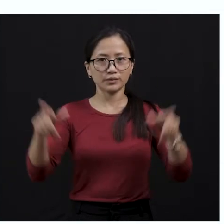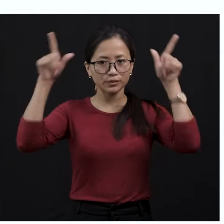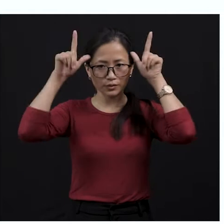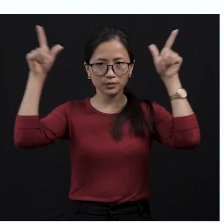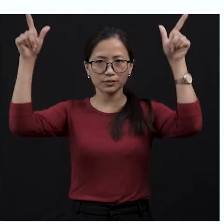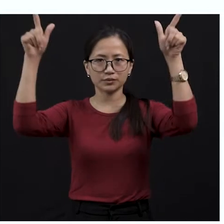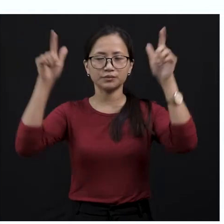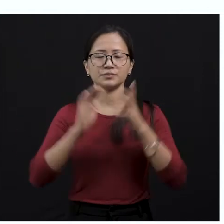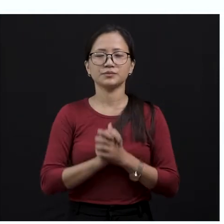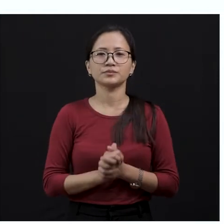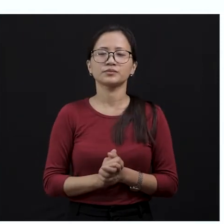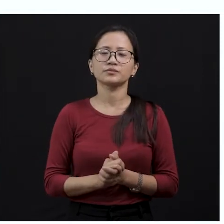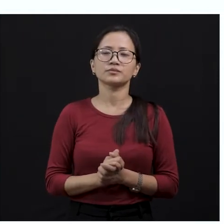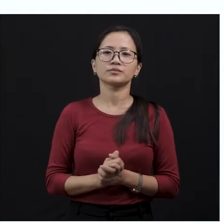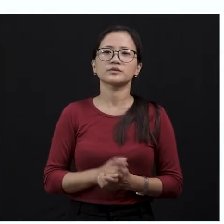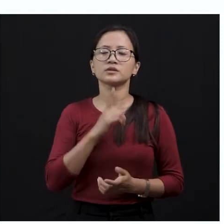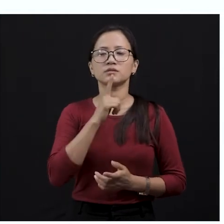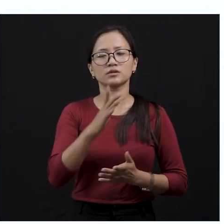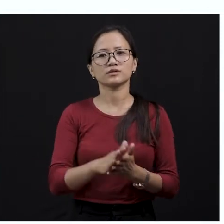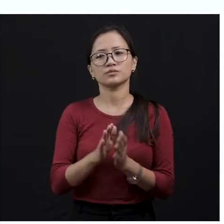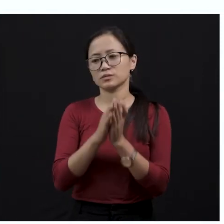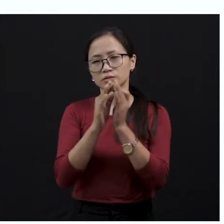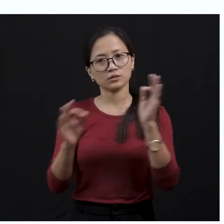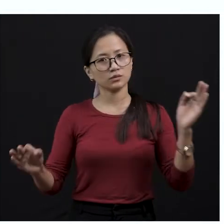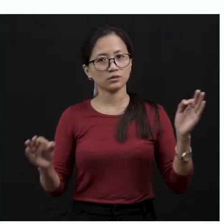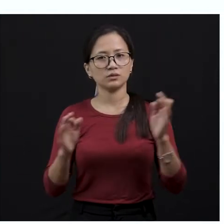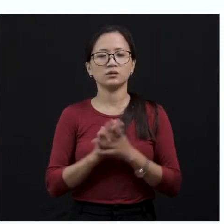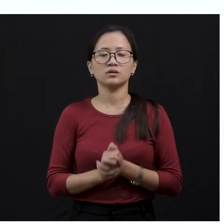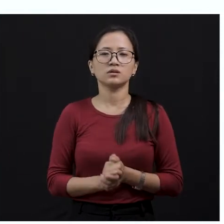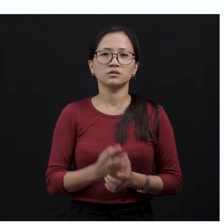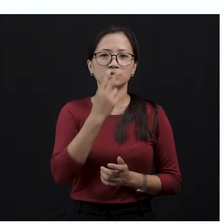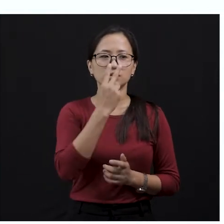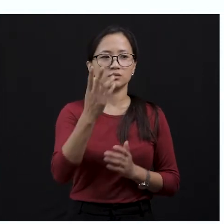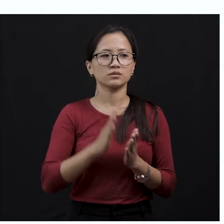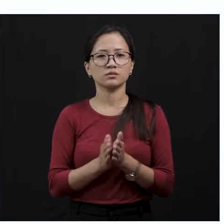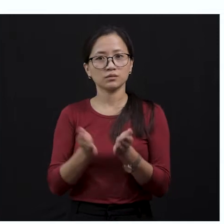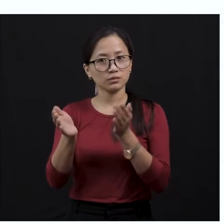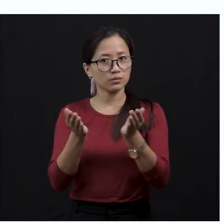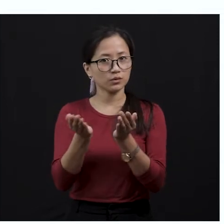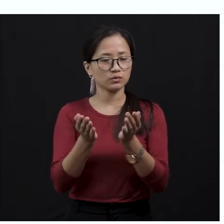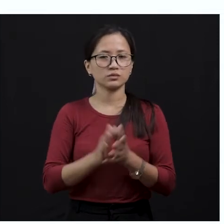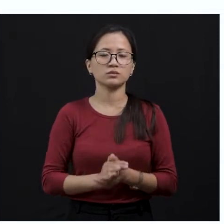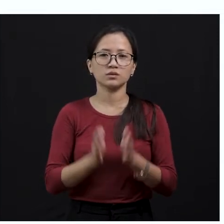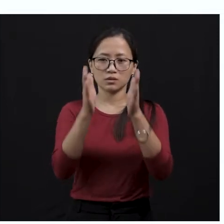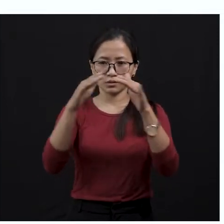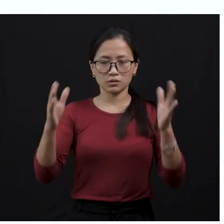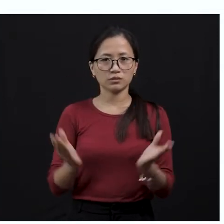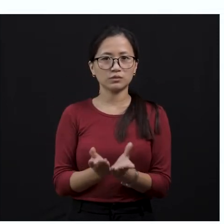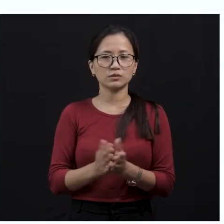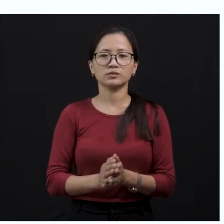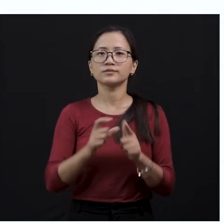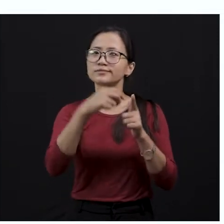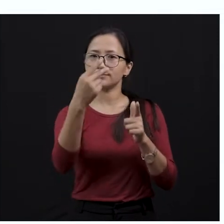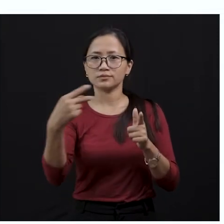letters, okay, which also tells us some stories. Then you see here the pot, right? These pots are